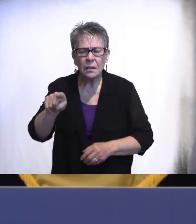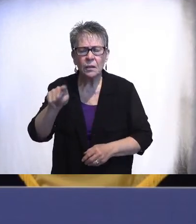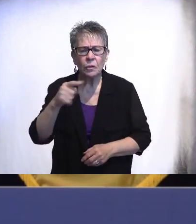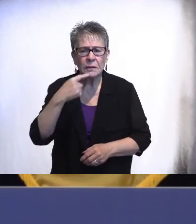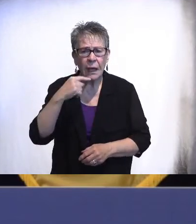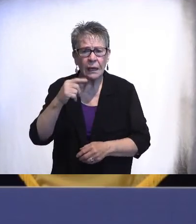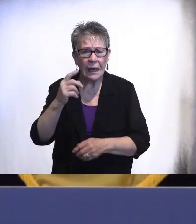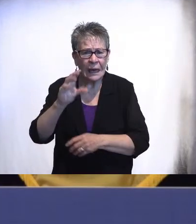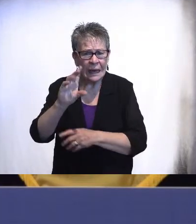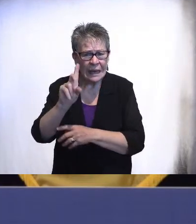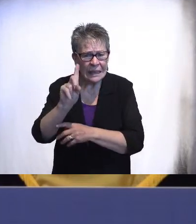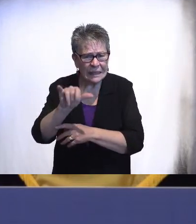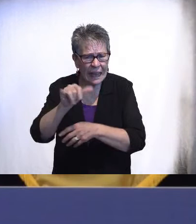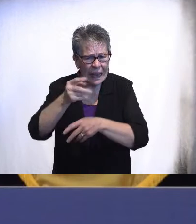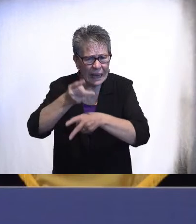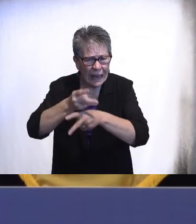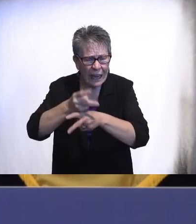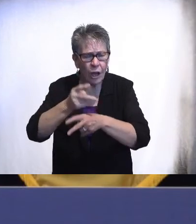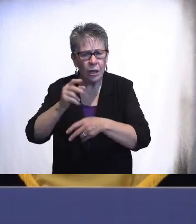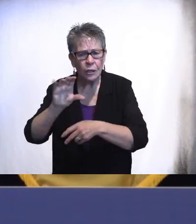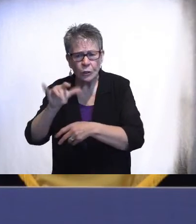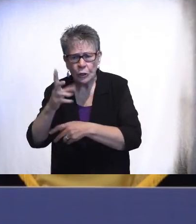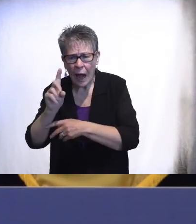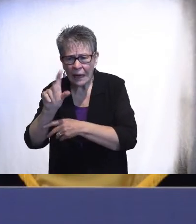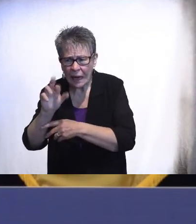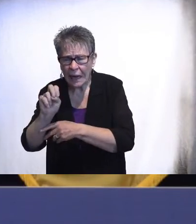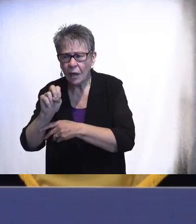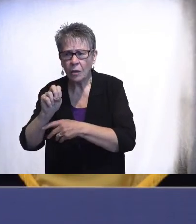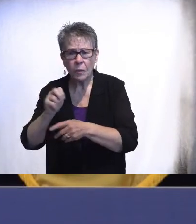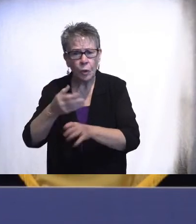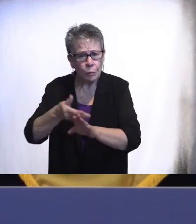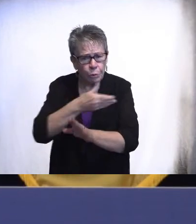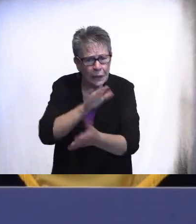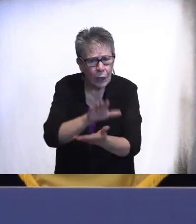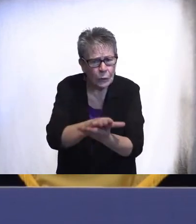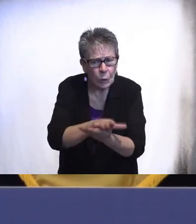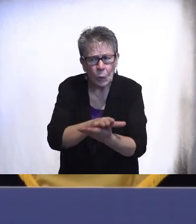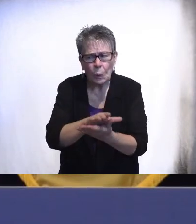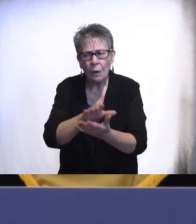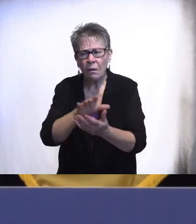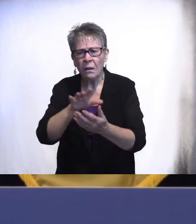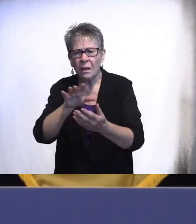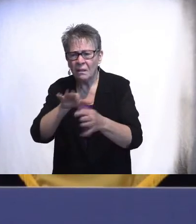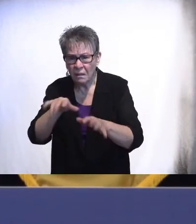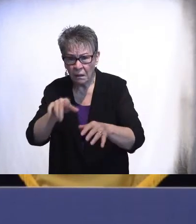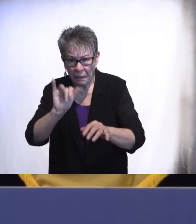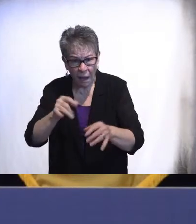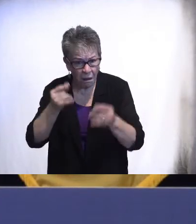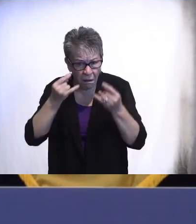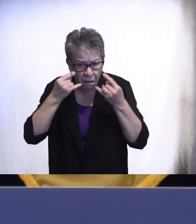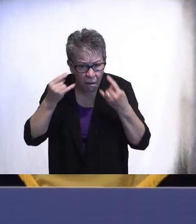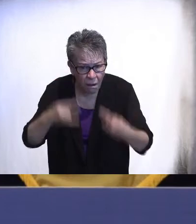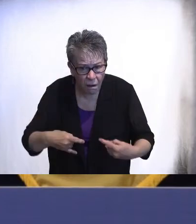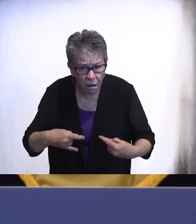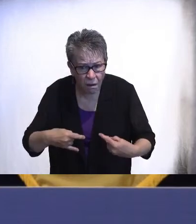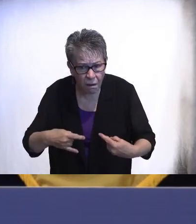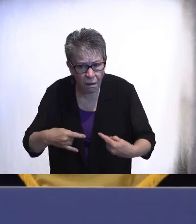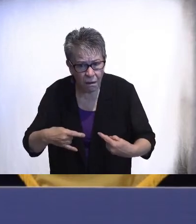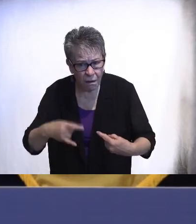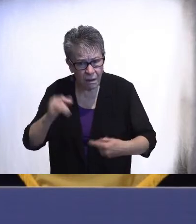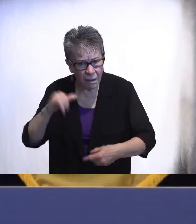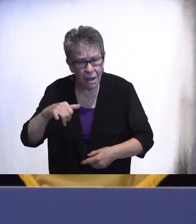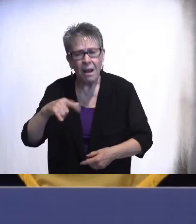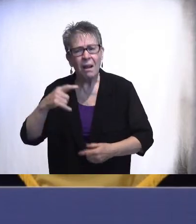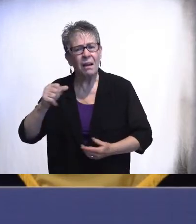Yep. So what would your advice be for colleges, universities, community colleges, and so forth?